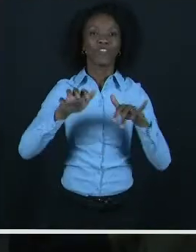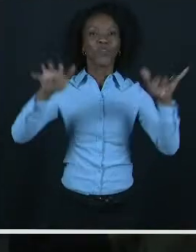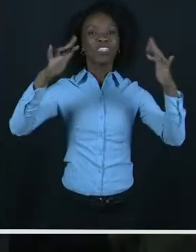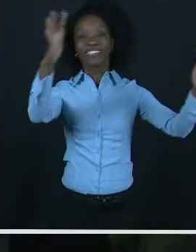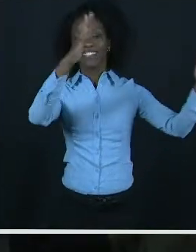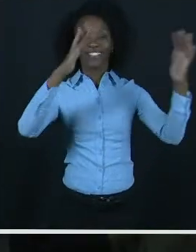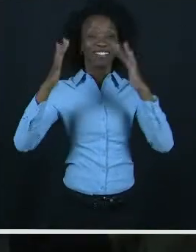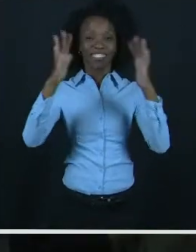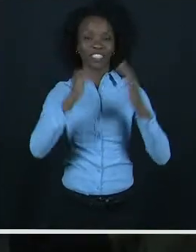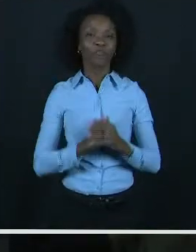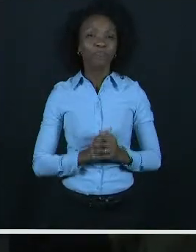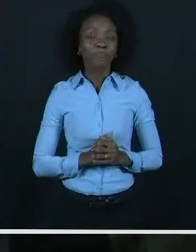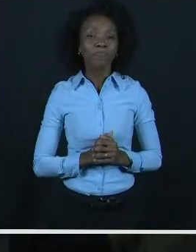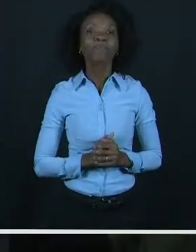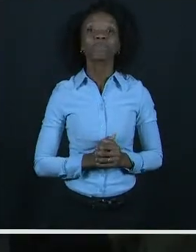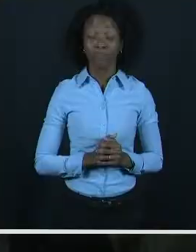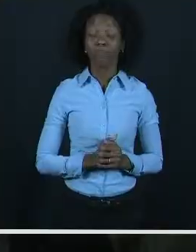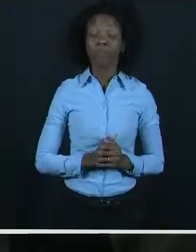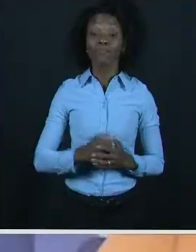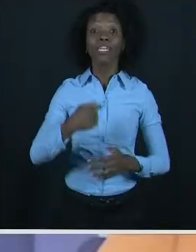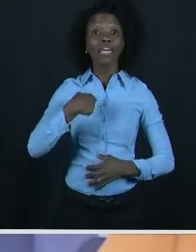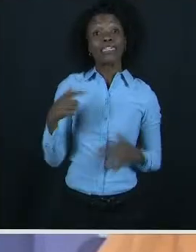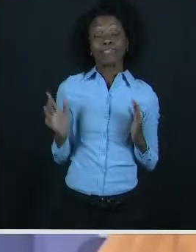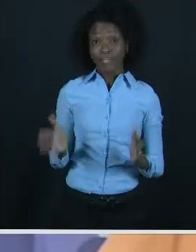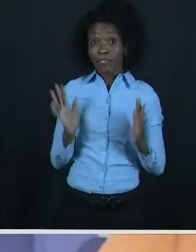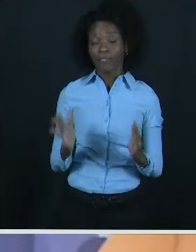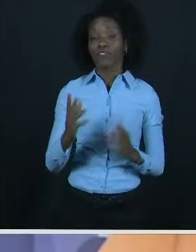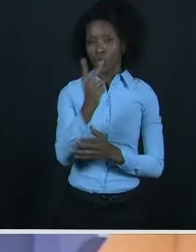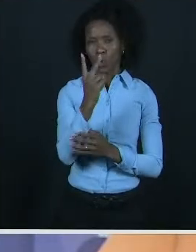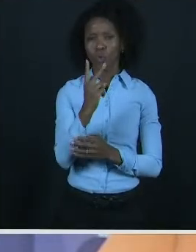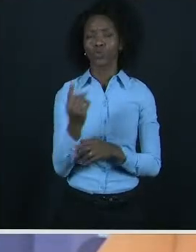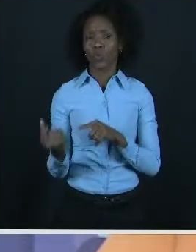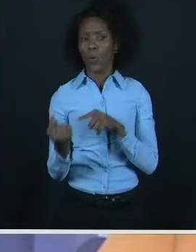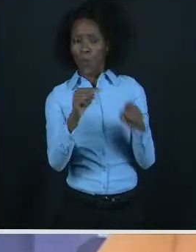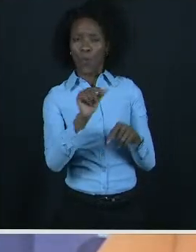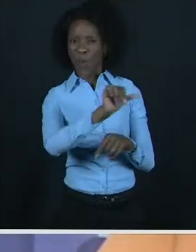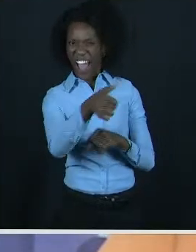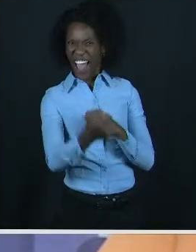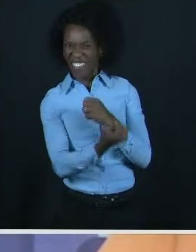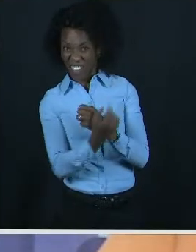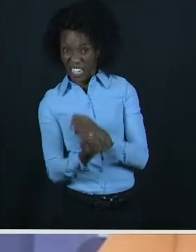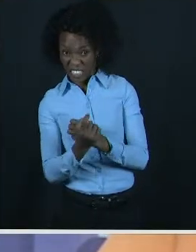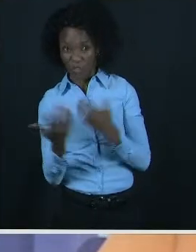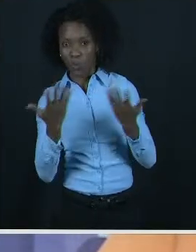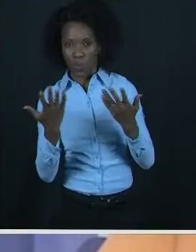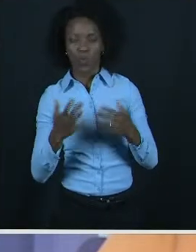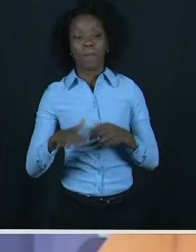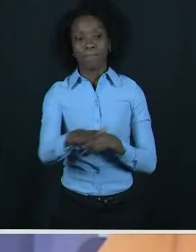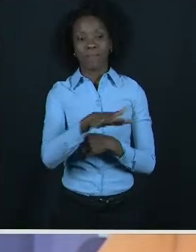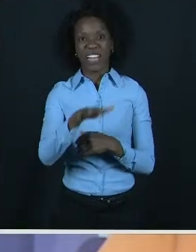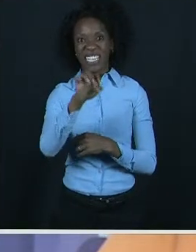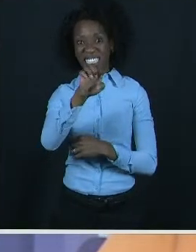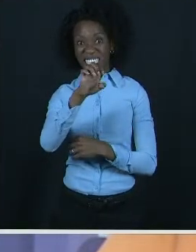I was also exposed to another event, also in the Eastern